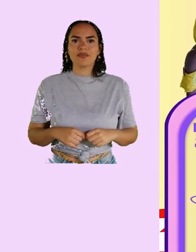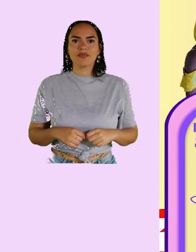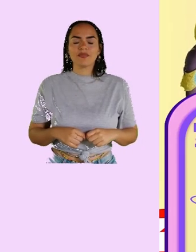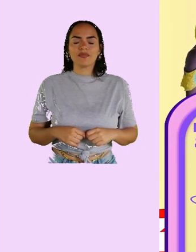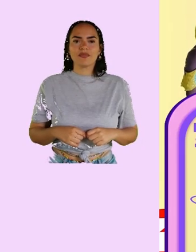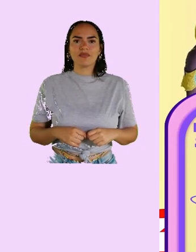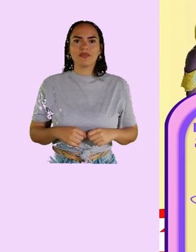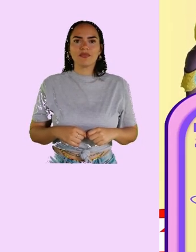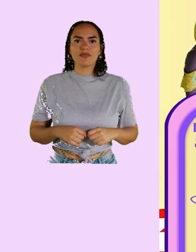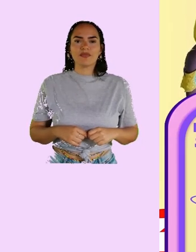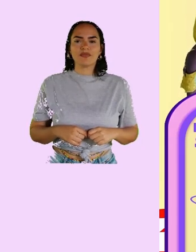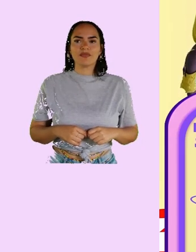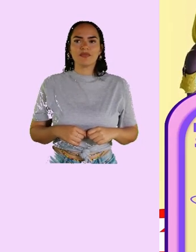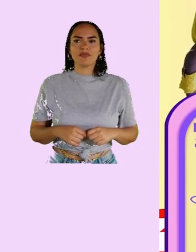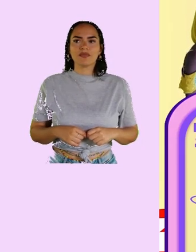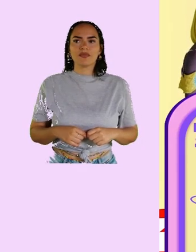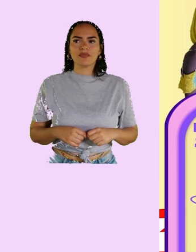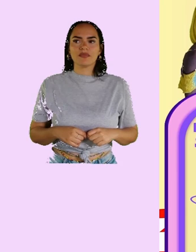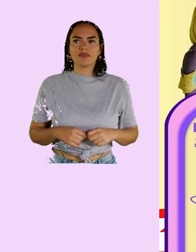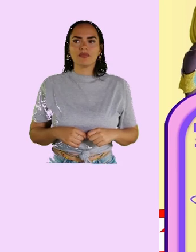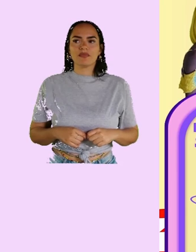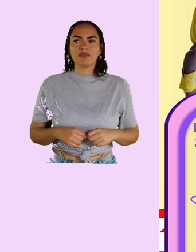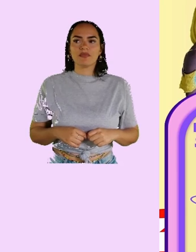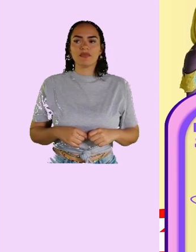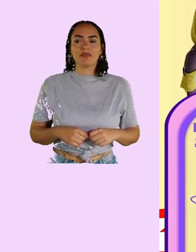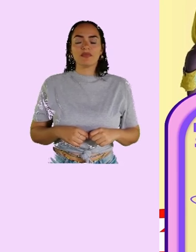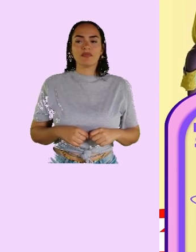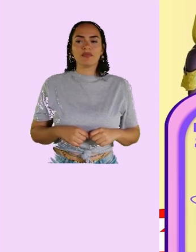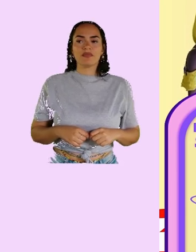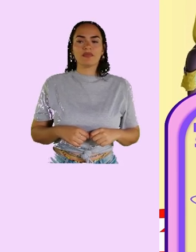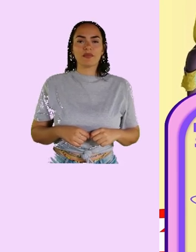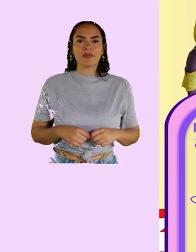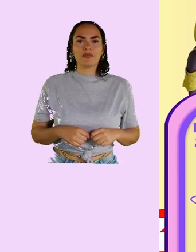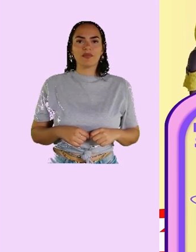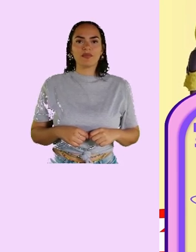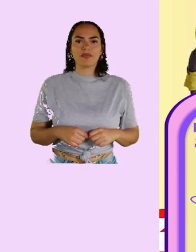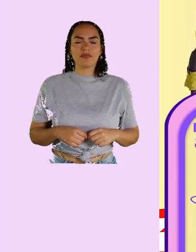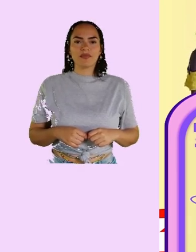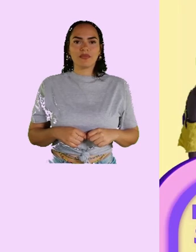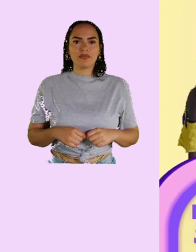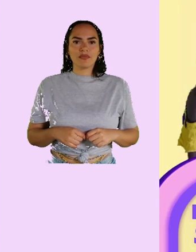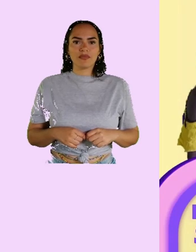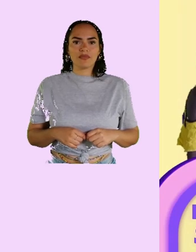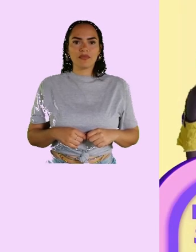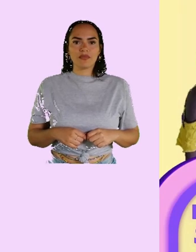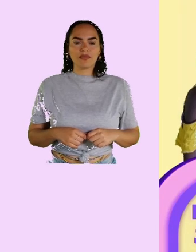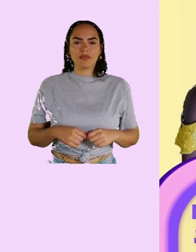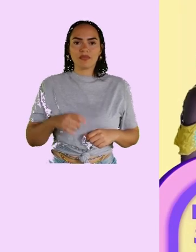Correct. Musical Youth had a number one hit in 1982 with the song What the Dutchie?